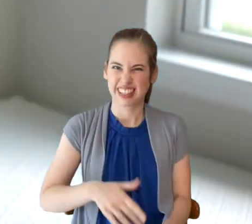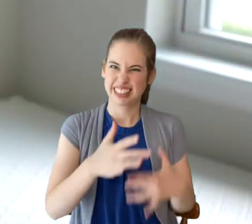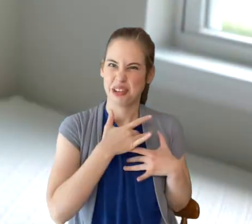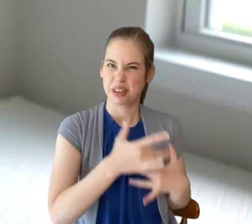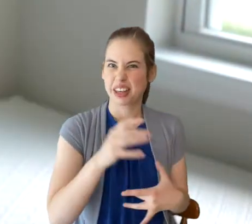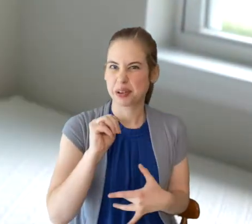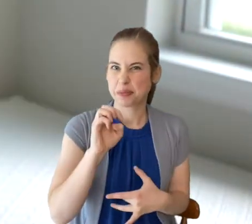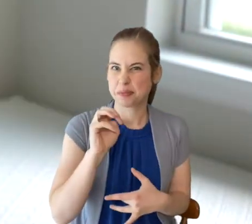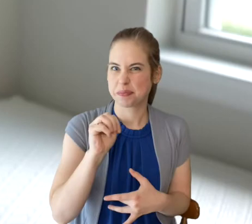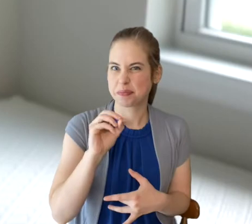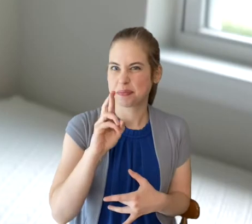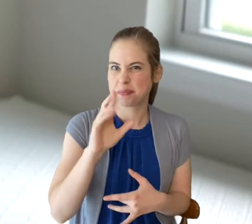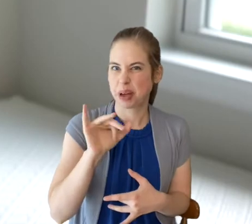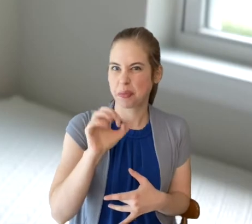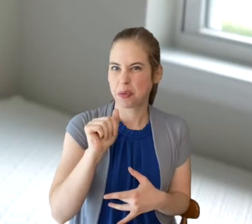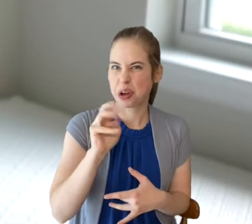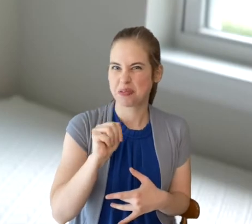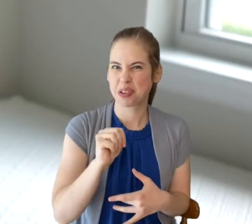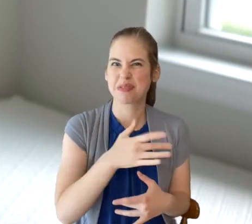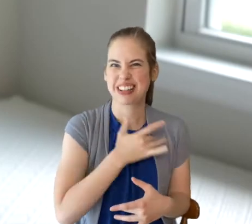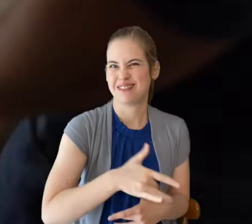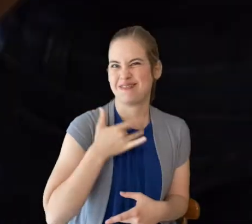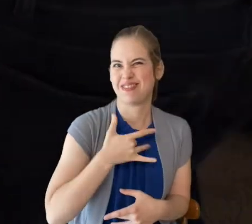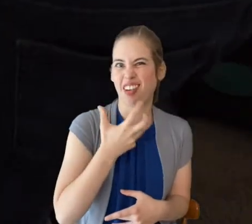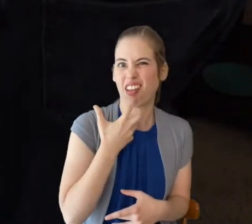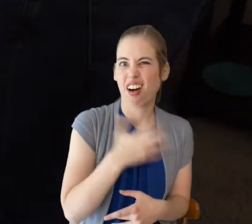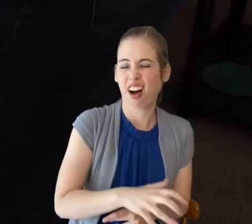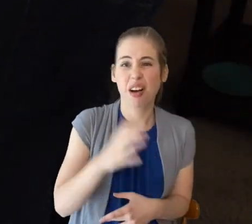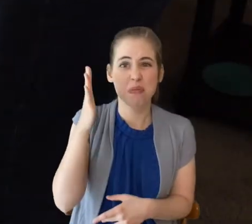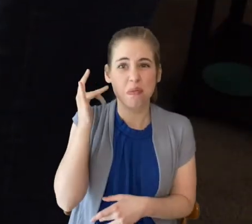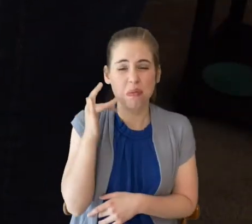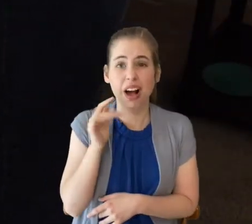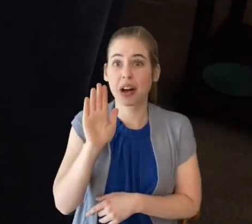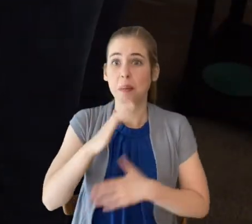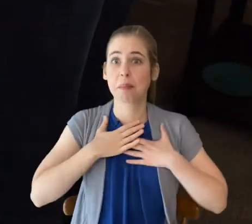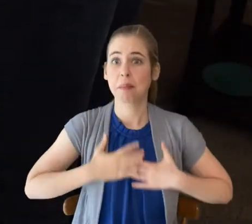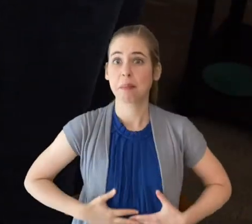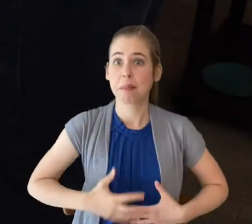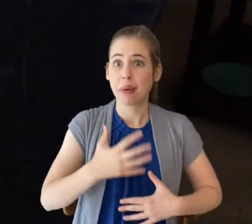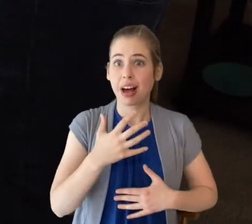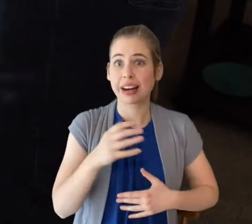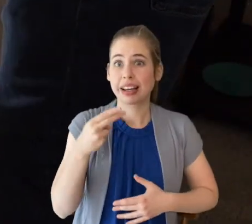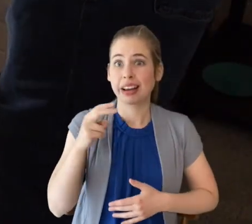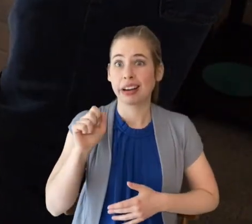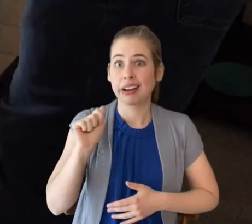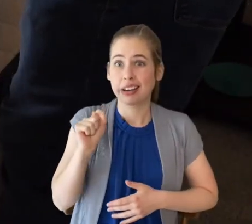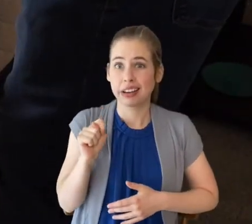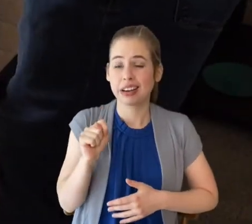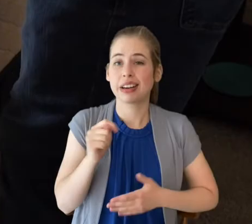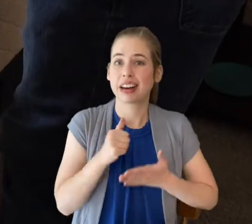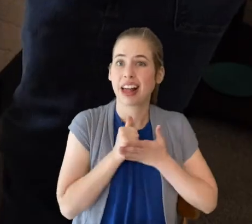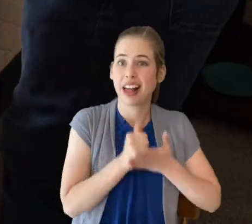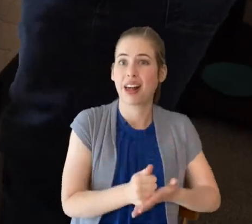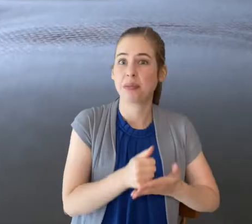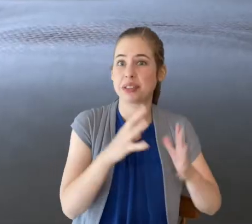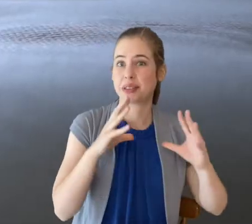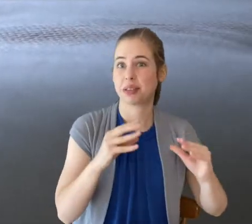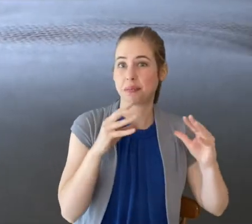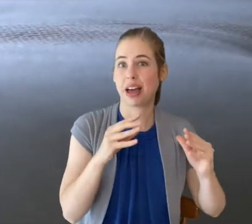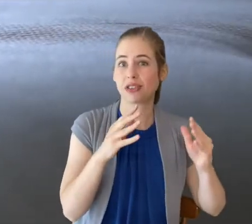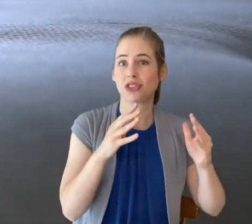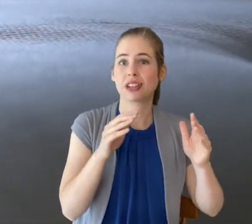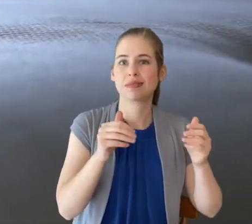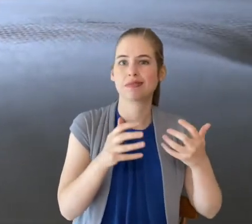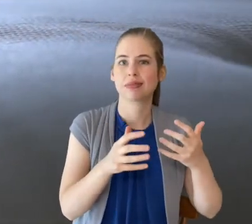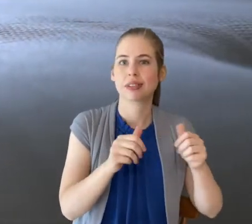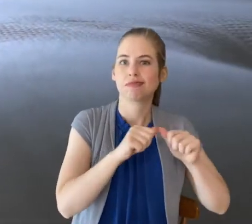Traditional memory foam beds are temperature sensitive, using your natural body's heat to shape and mold to your form. This